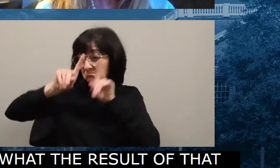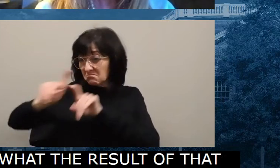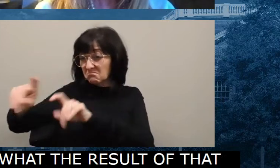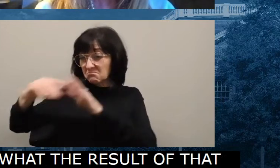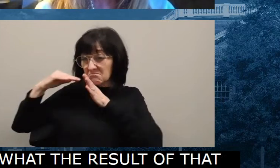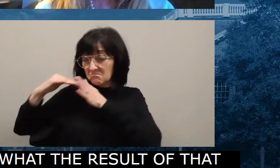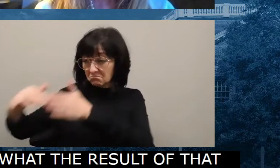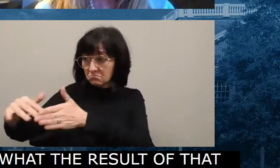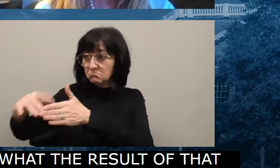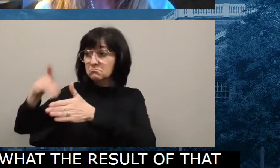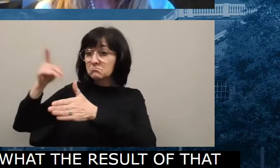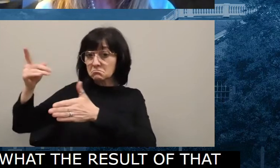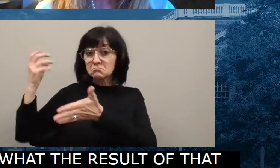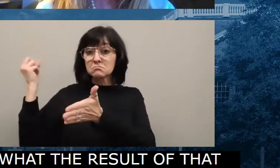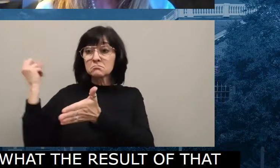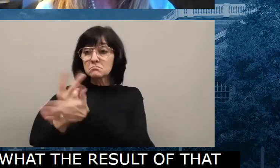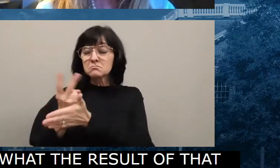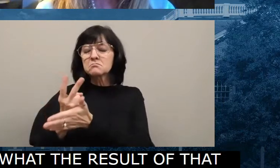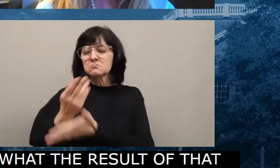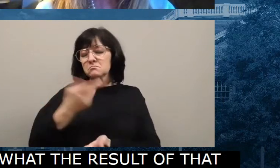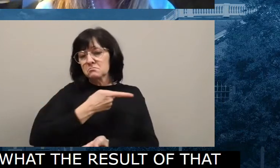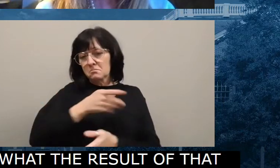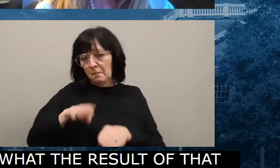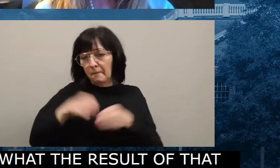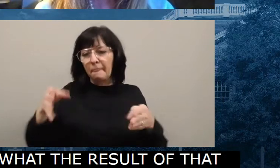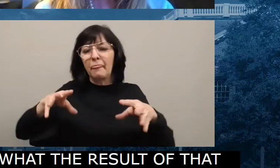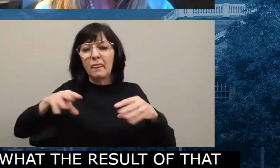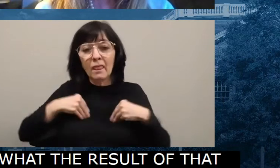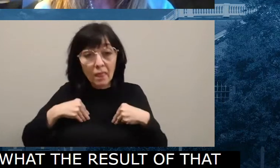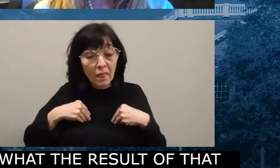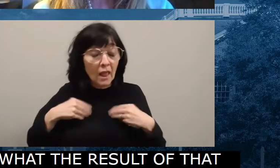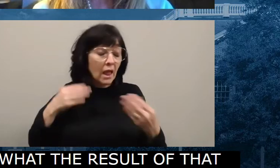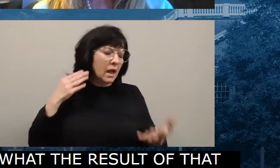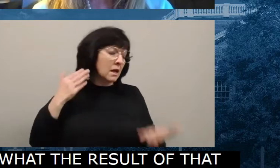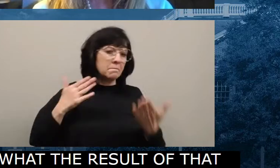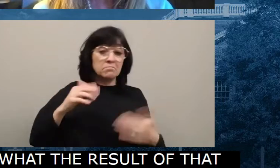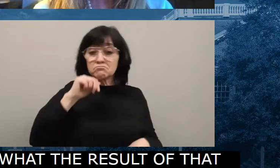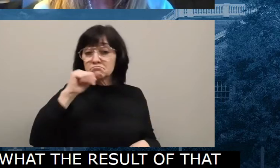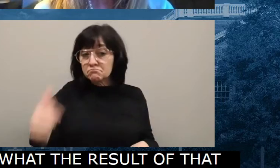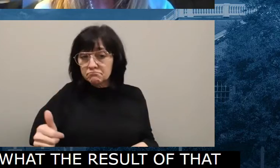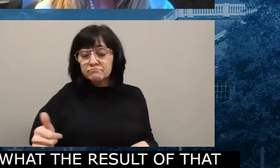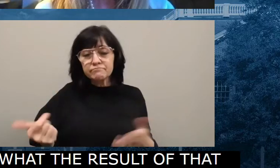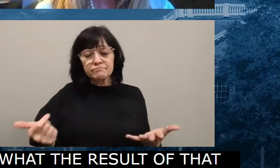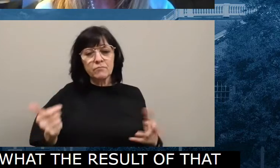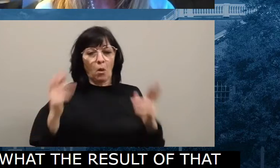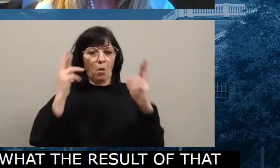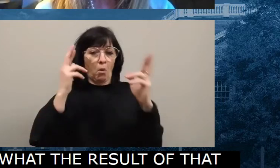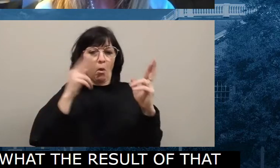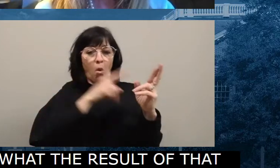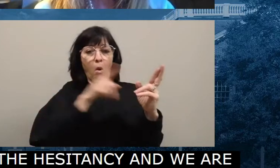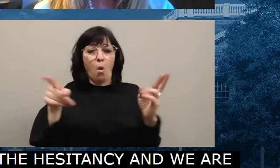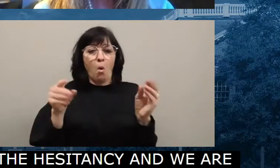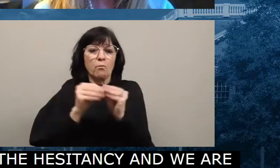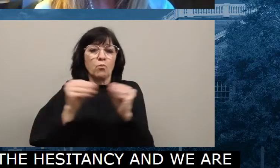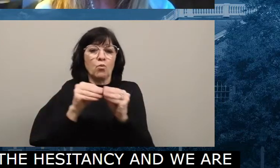that we expect that we'll see it as we move through the populations more motivated to get vaccinated.